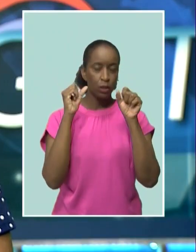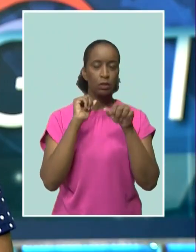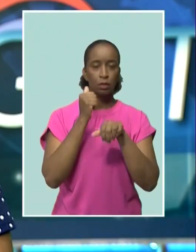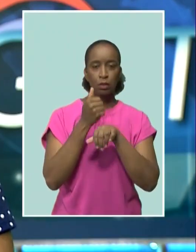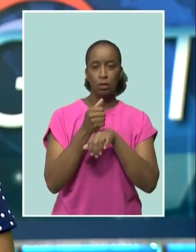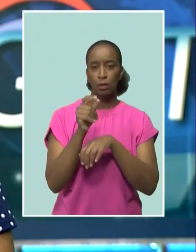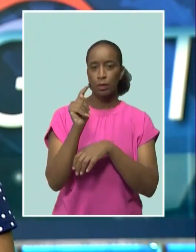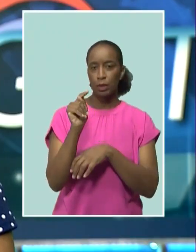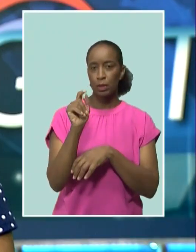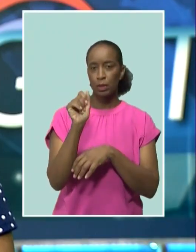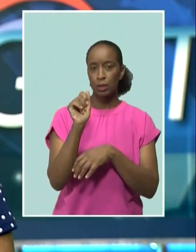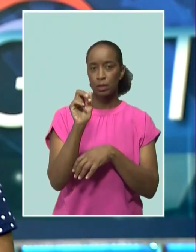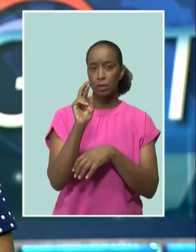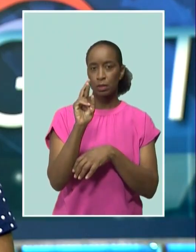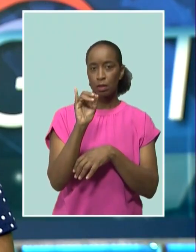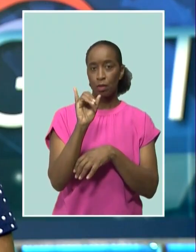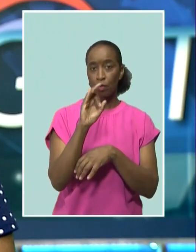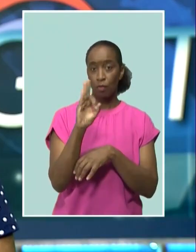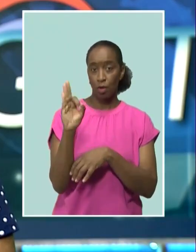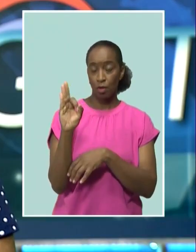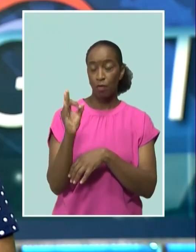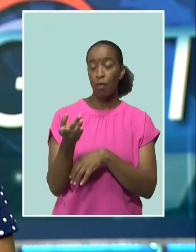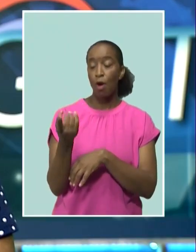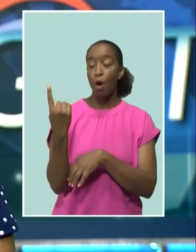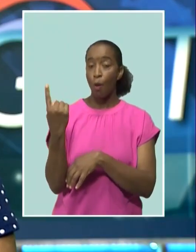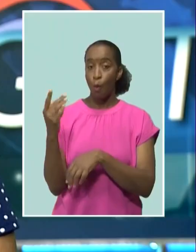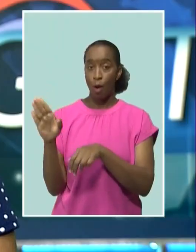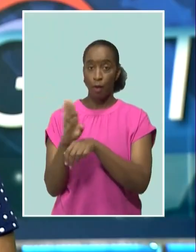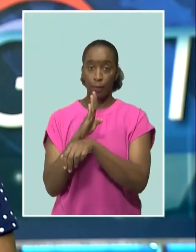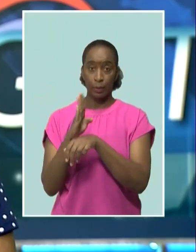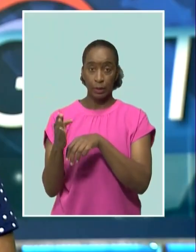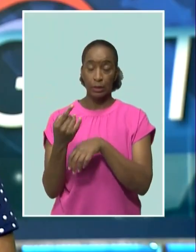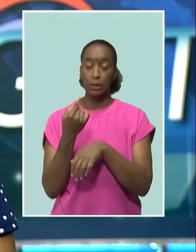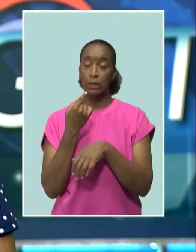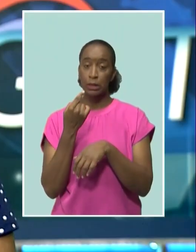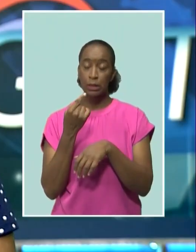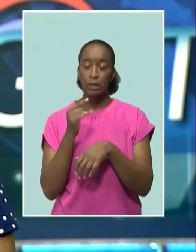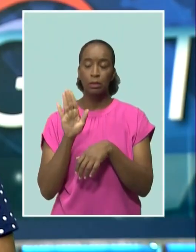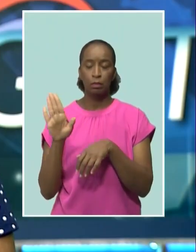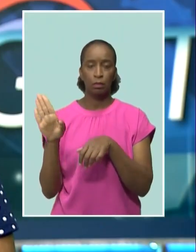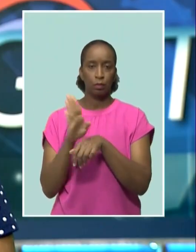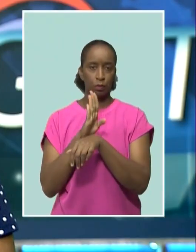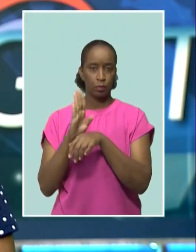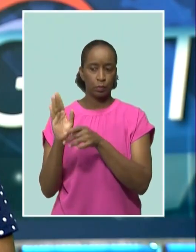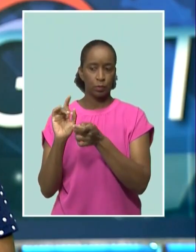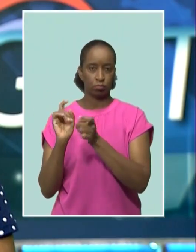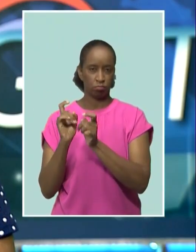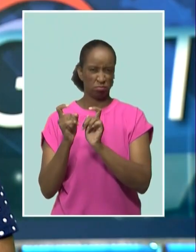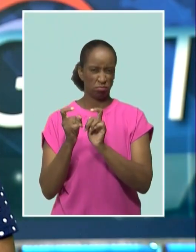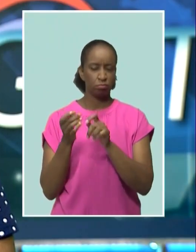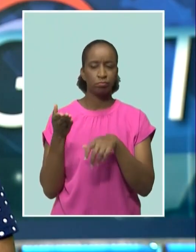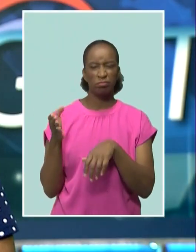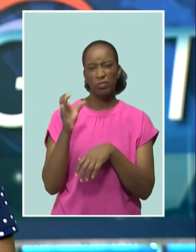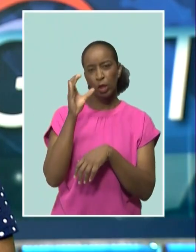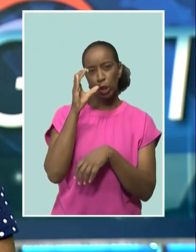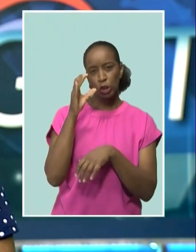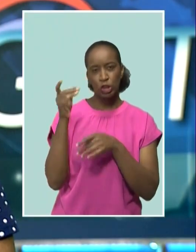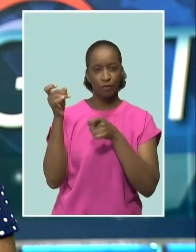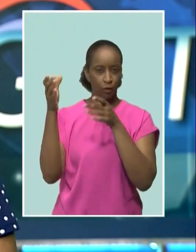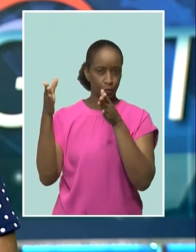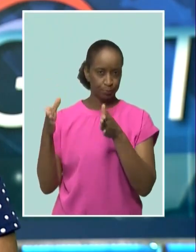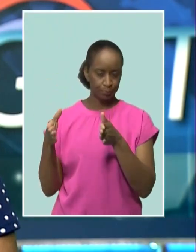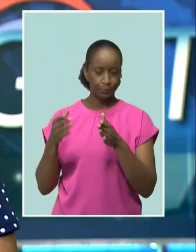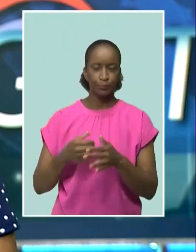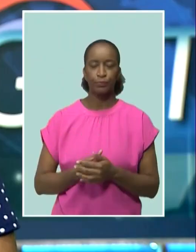his company is watching and making the necessary adjustments. That's according to Managing Director of Chefette Restaurants Limited, Ryan